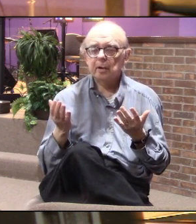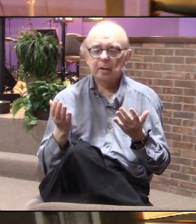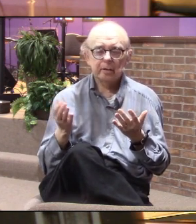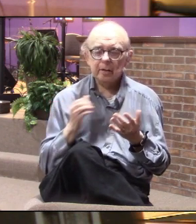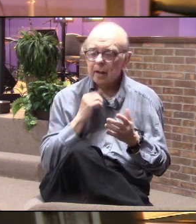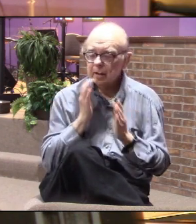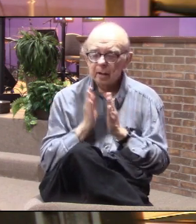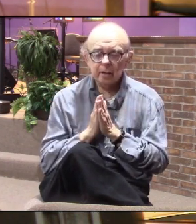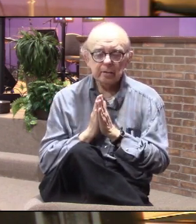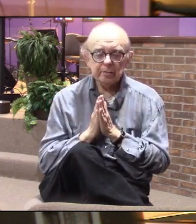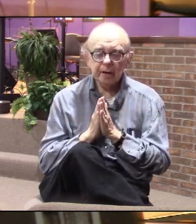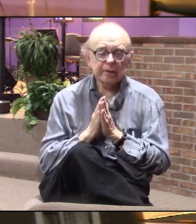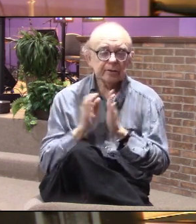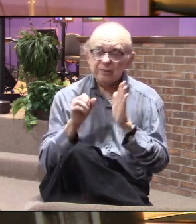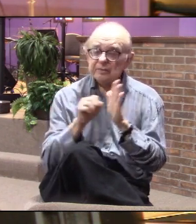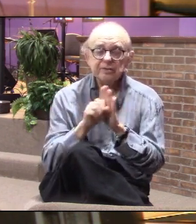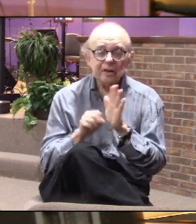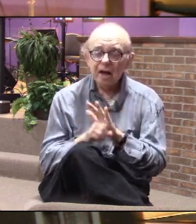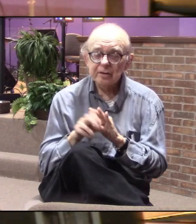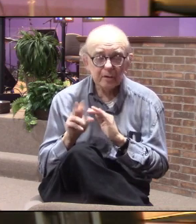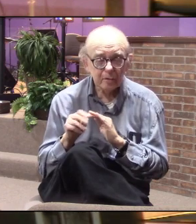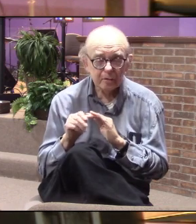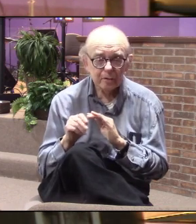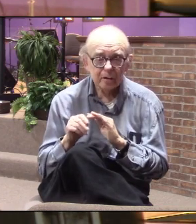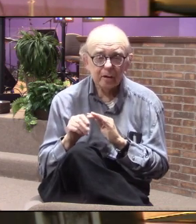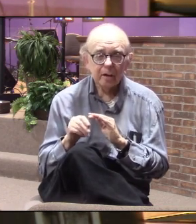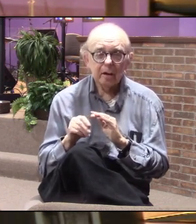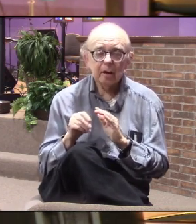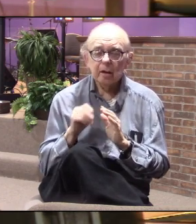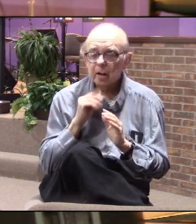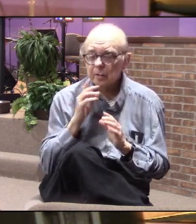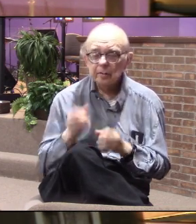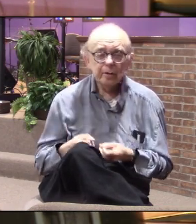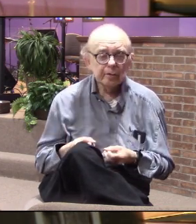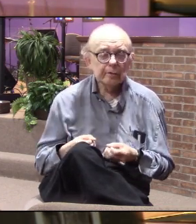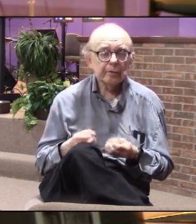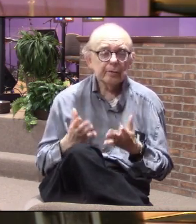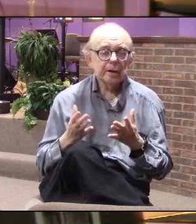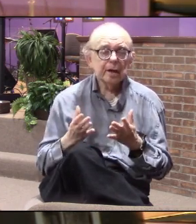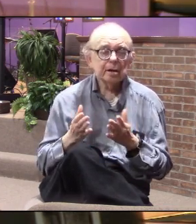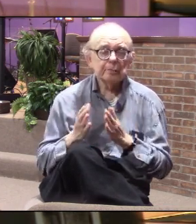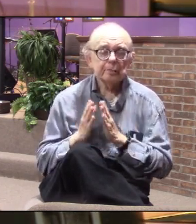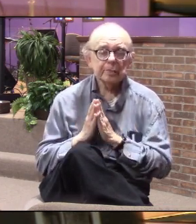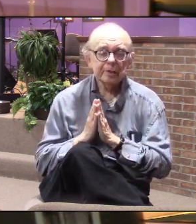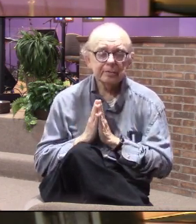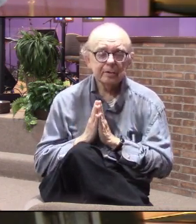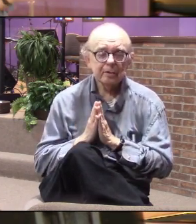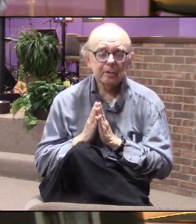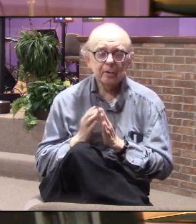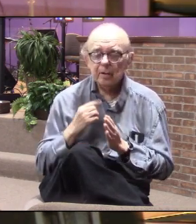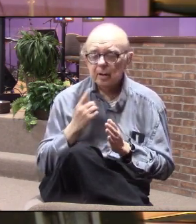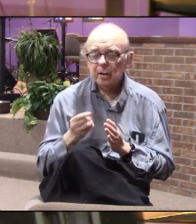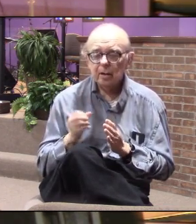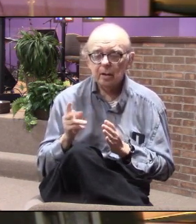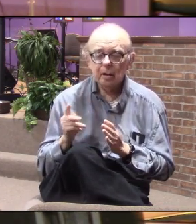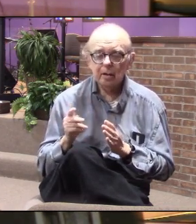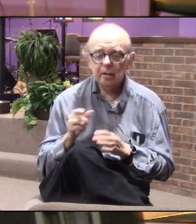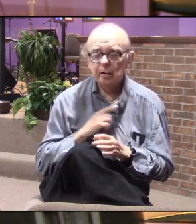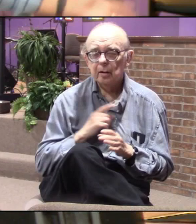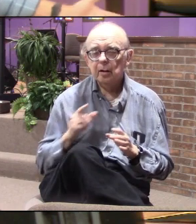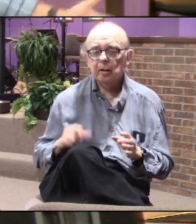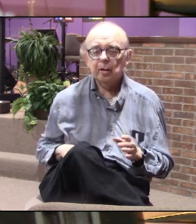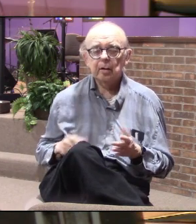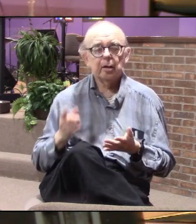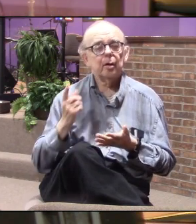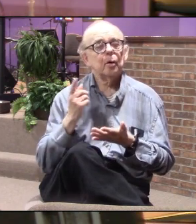Not asking for a sign. Not throwing out a fleece. But just saying, okay, Lord,